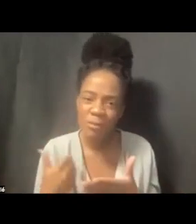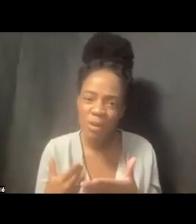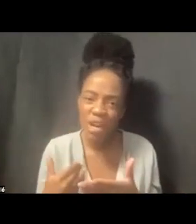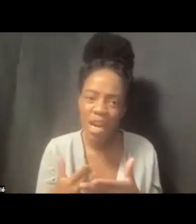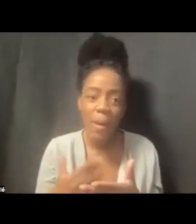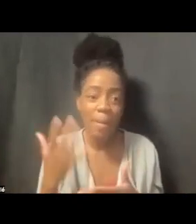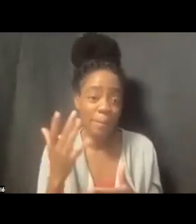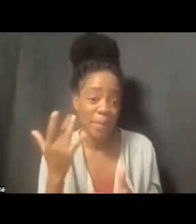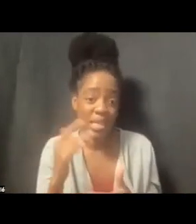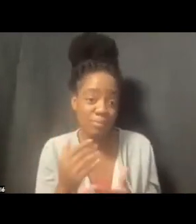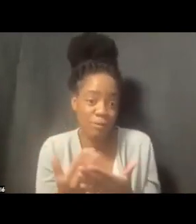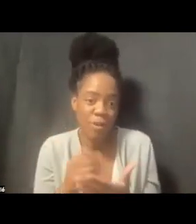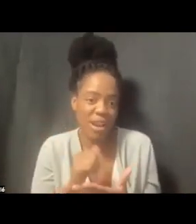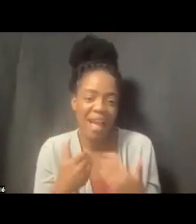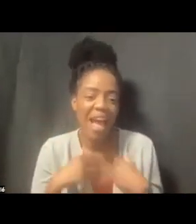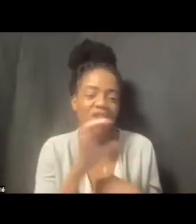So